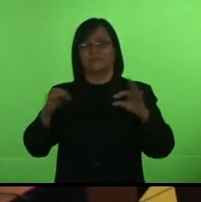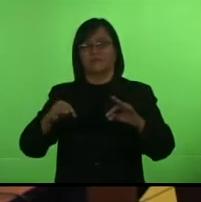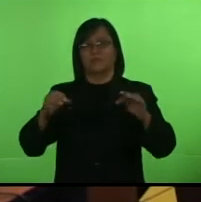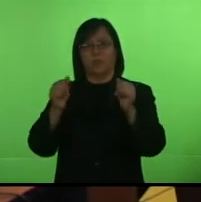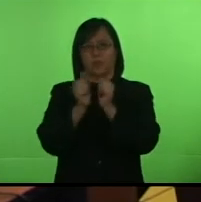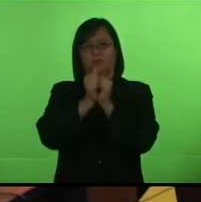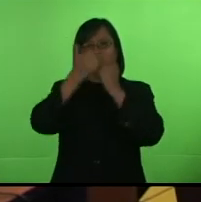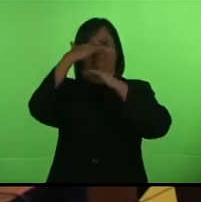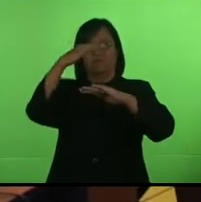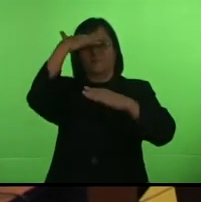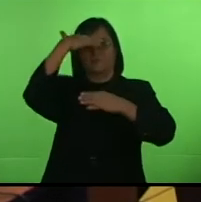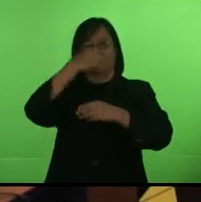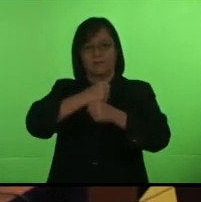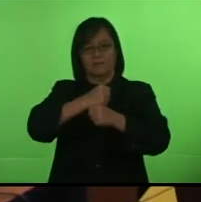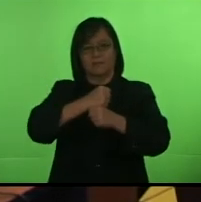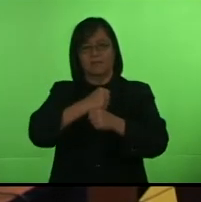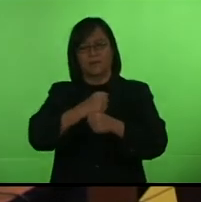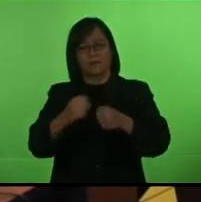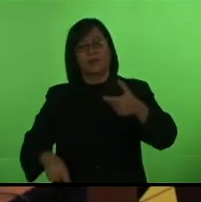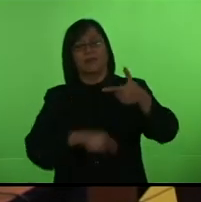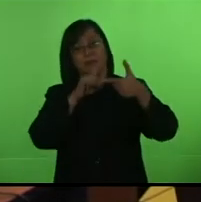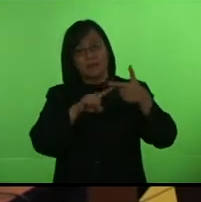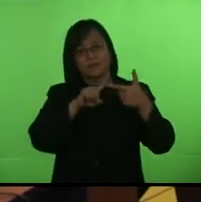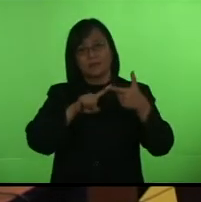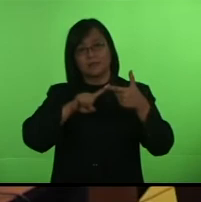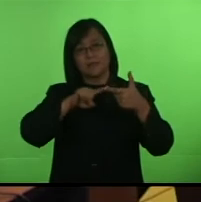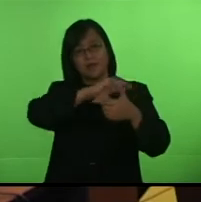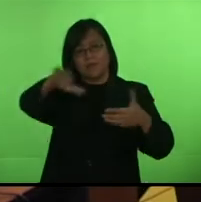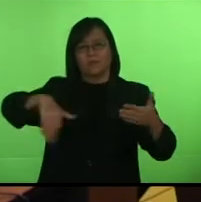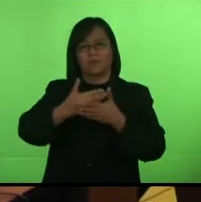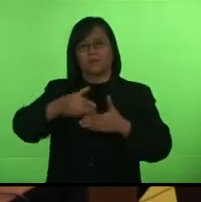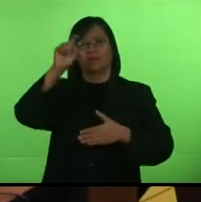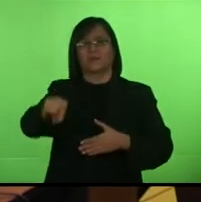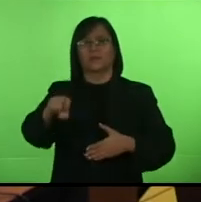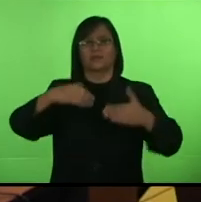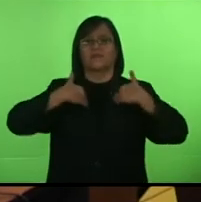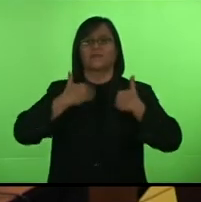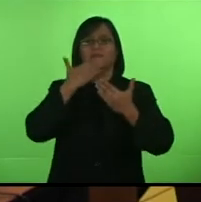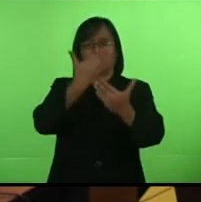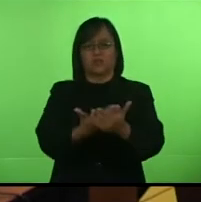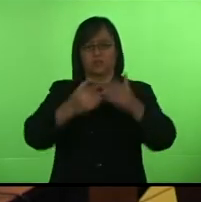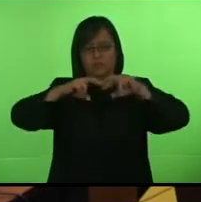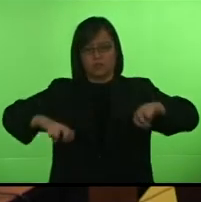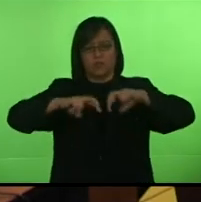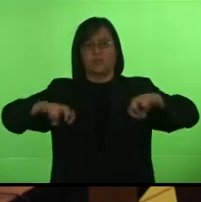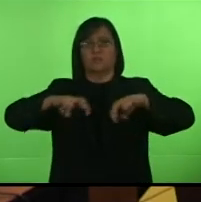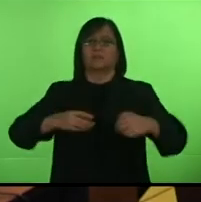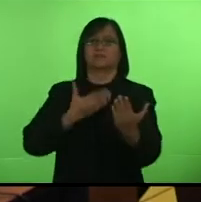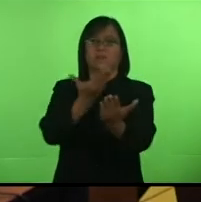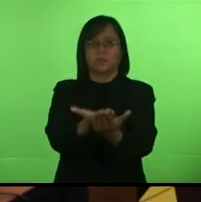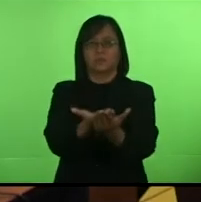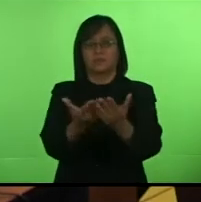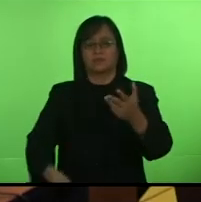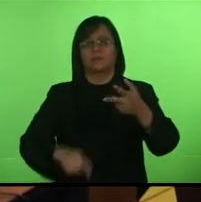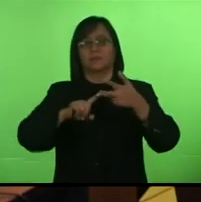a certain degree of confidence. Okay, the next one, all of you will have to come up with a good